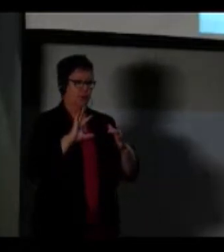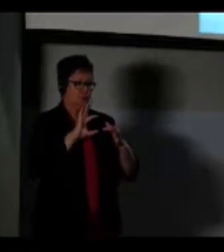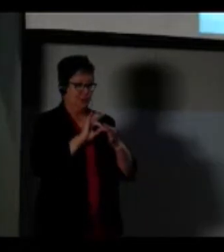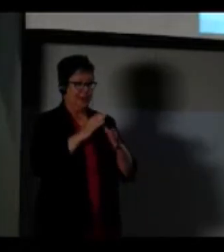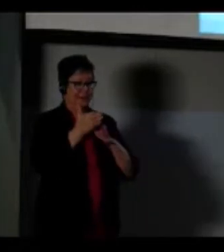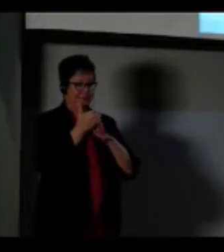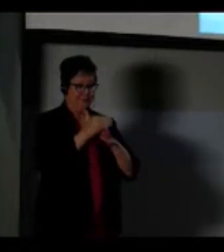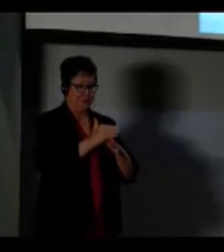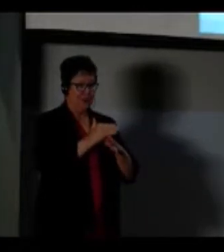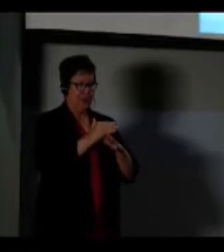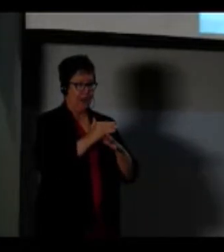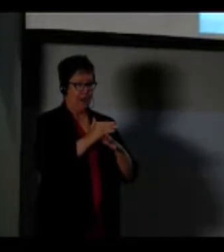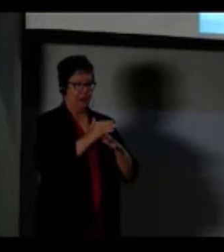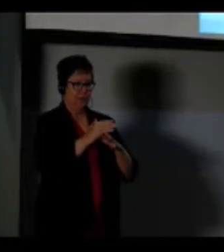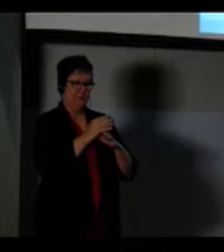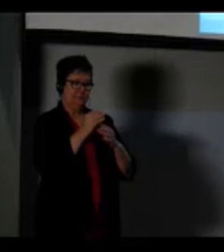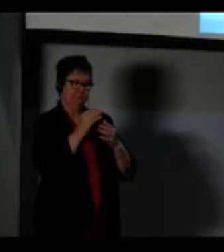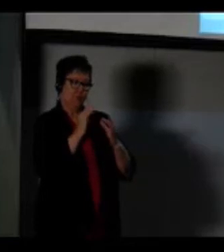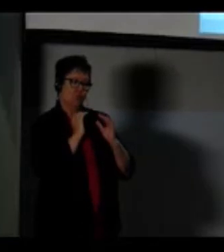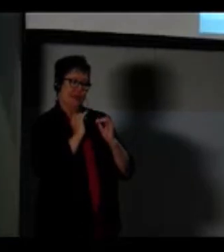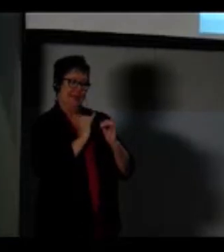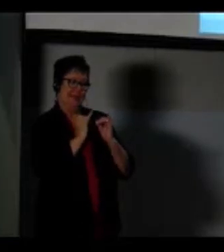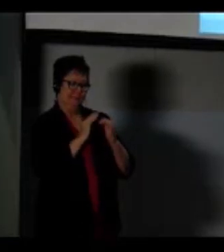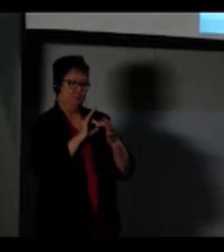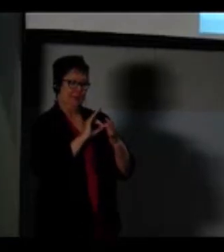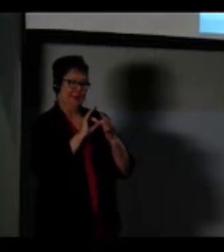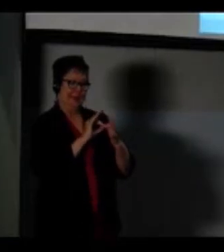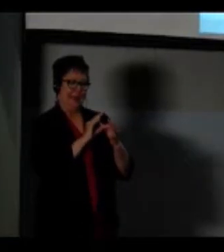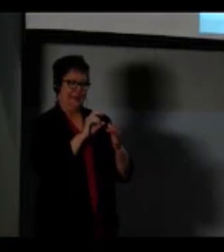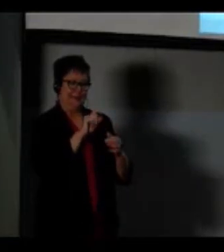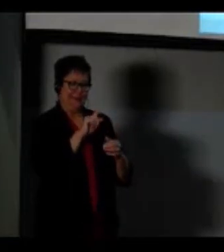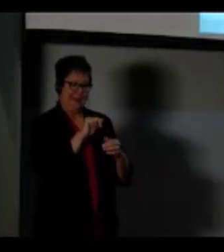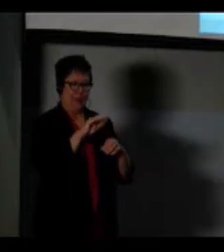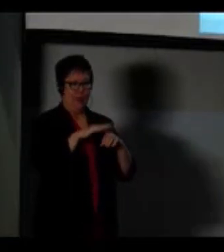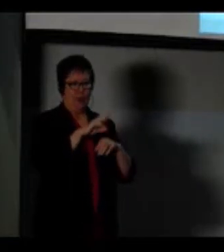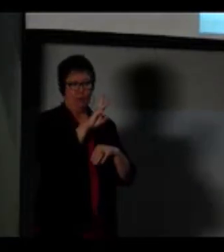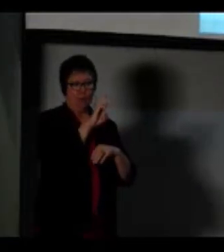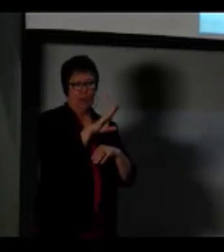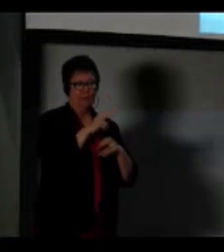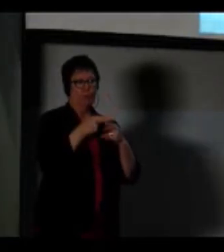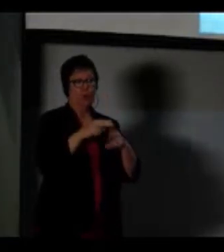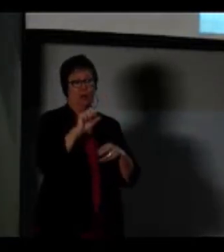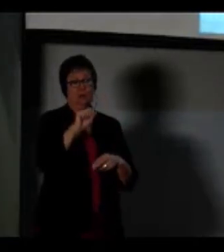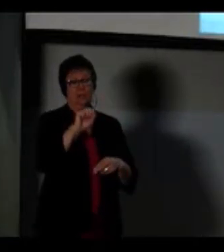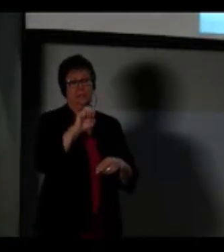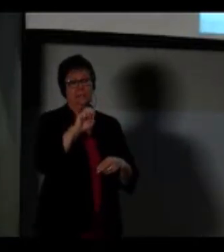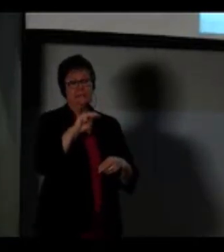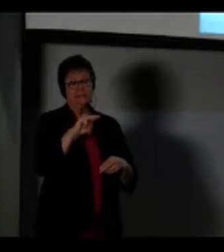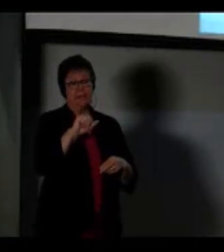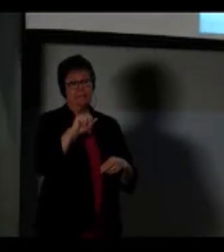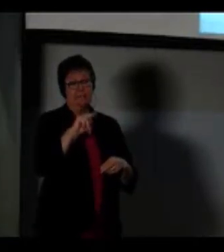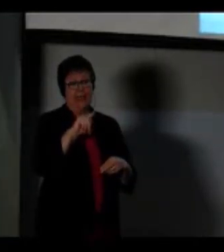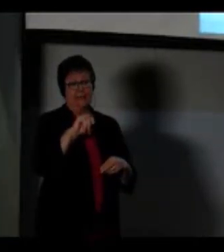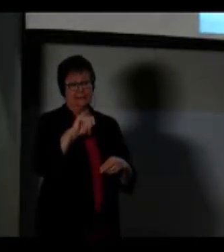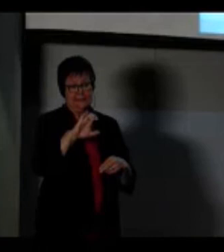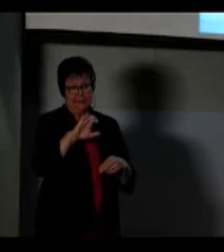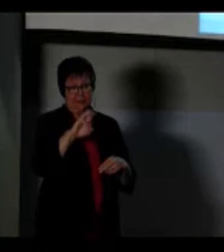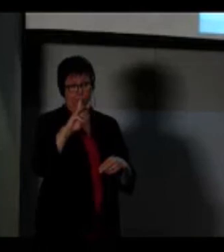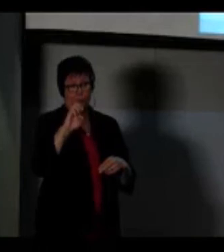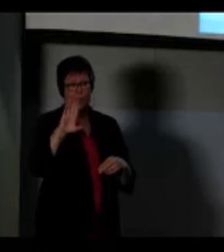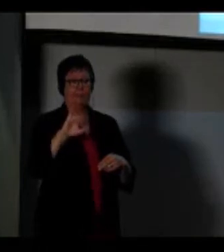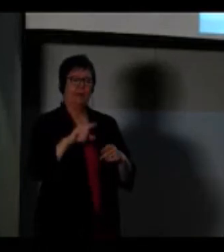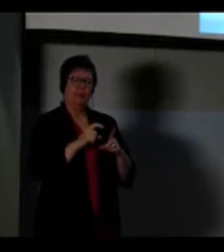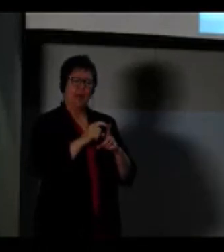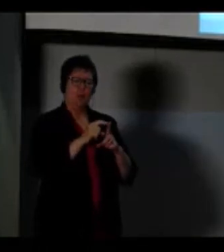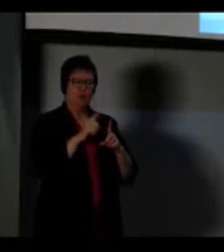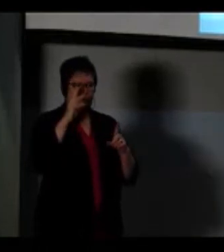data on the web, or in this case, the semantic web. And the semantic web, the name the semantic web was coined